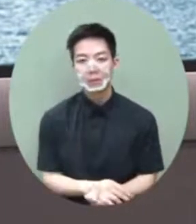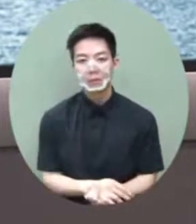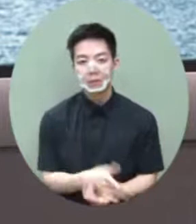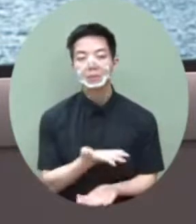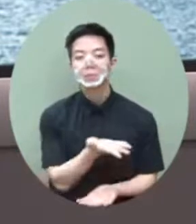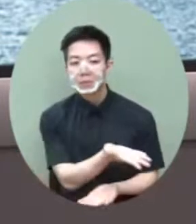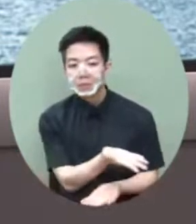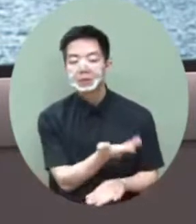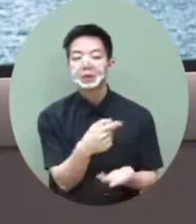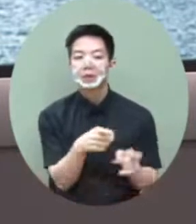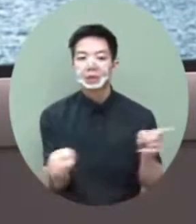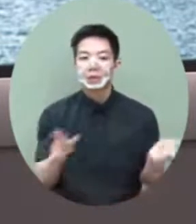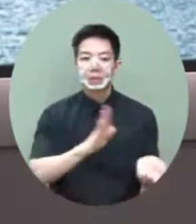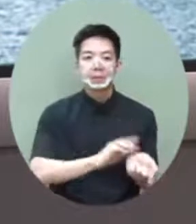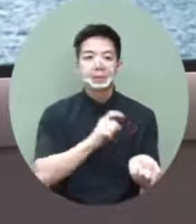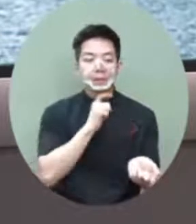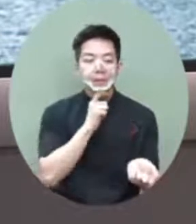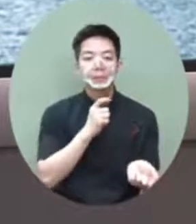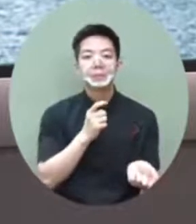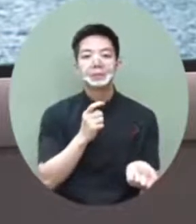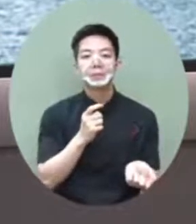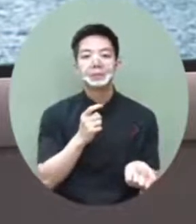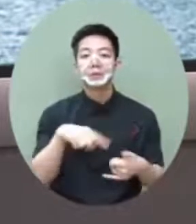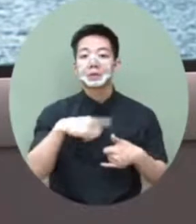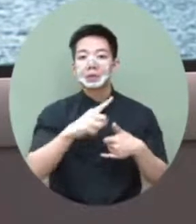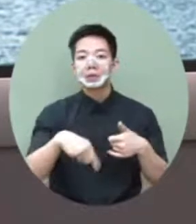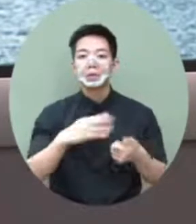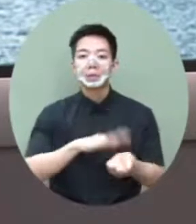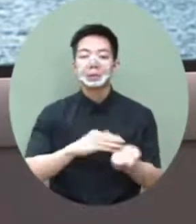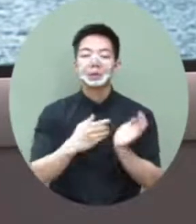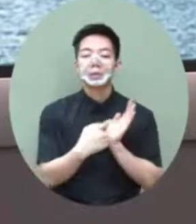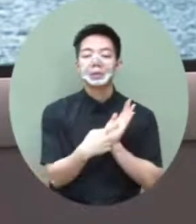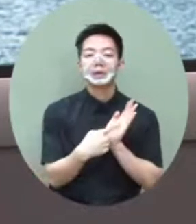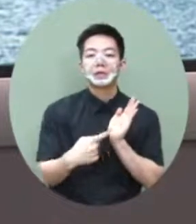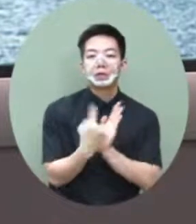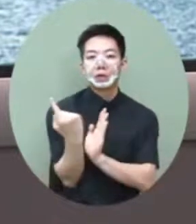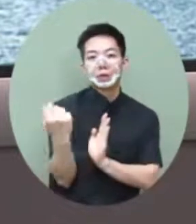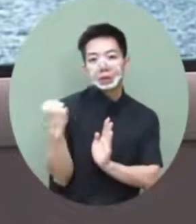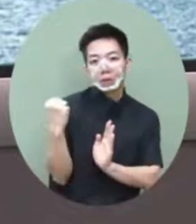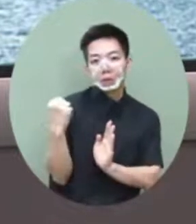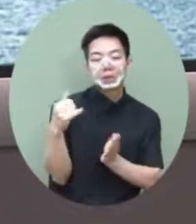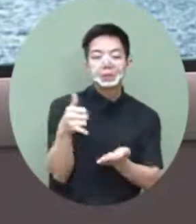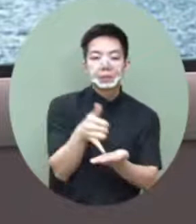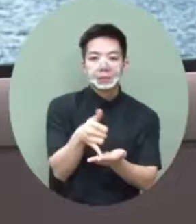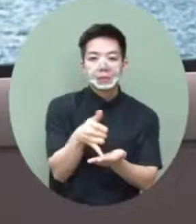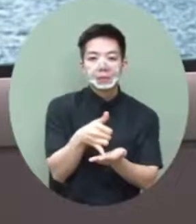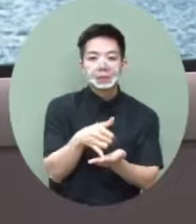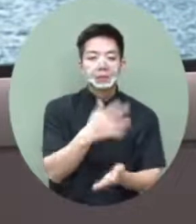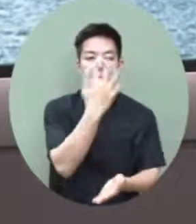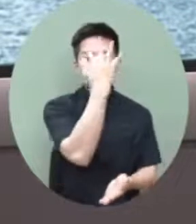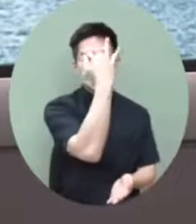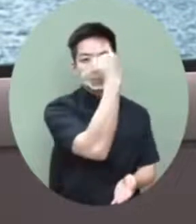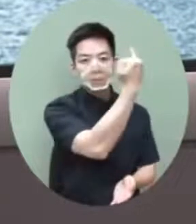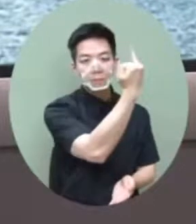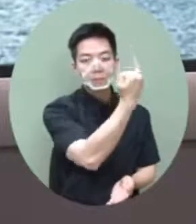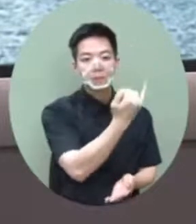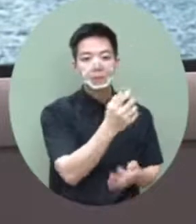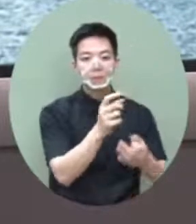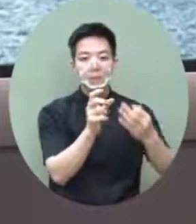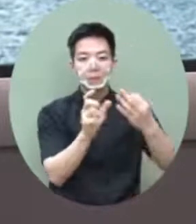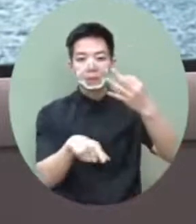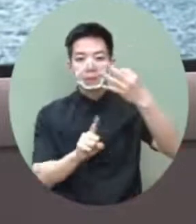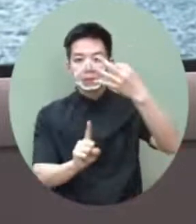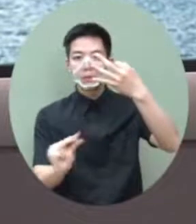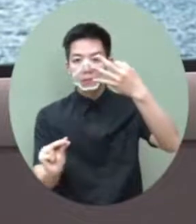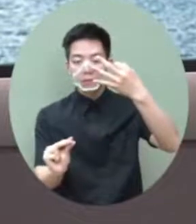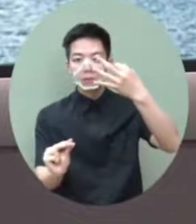Upon resuscitation, he was in frail condition. He was, after all, a chronic patient with poor